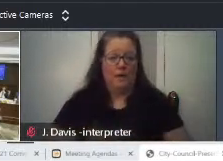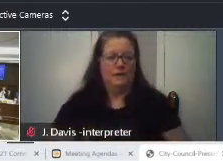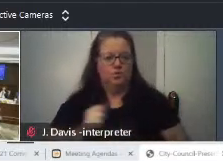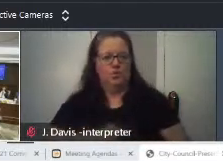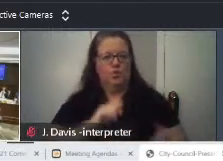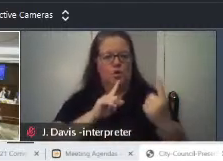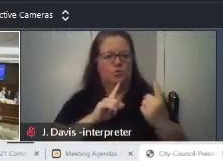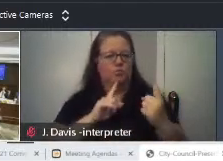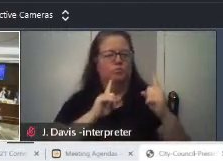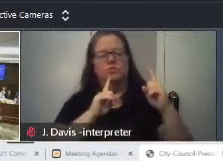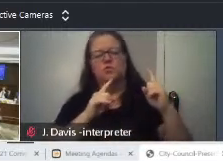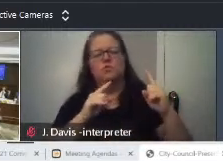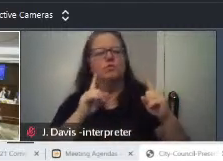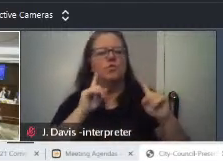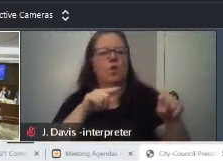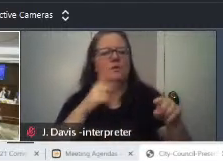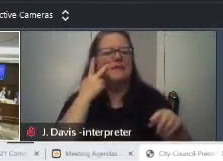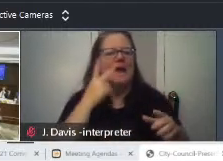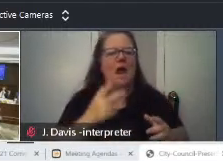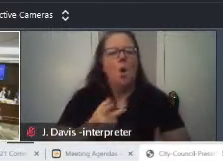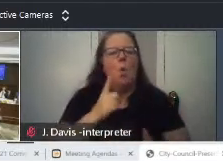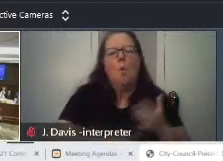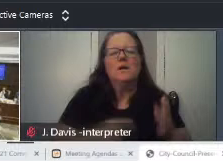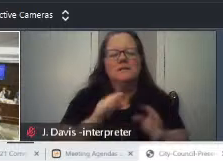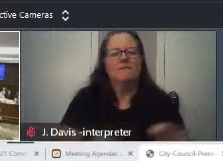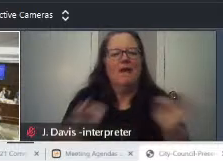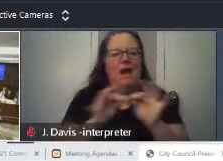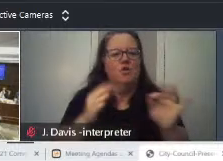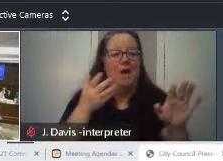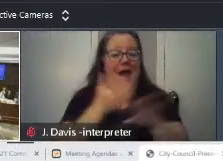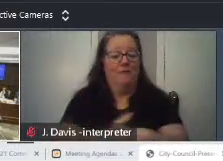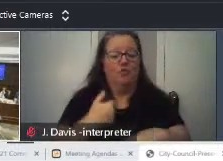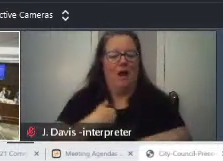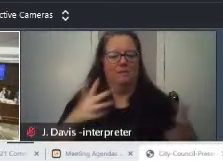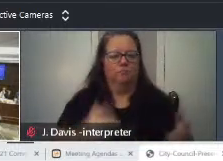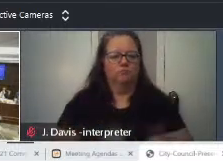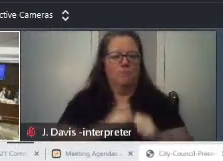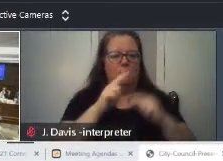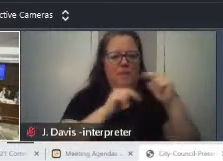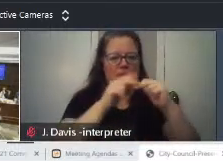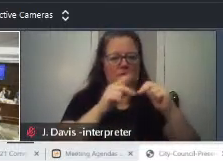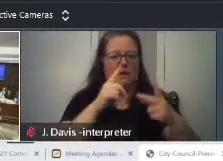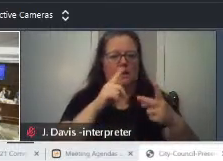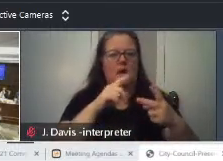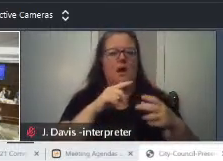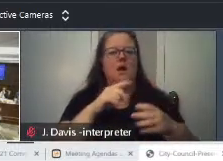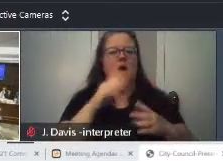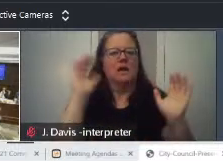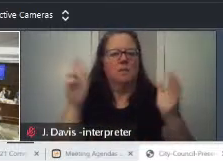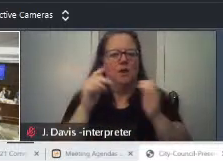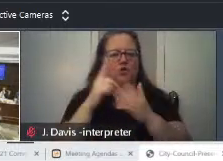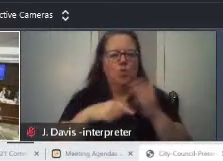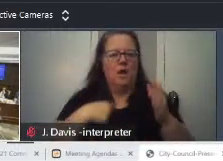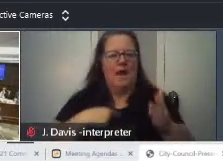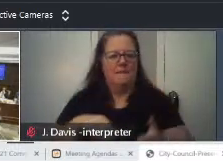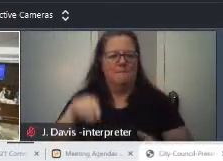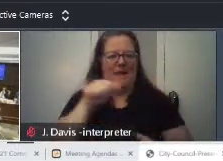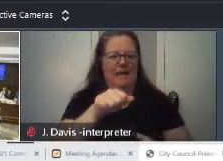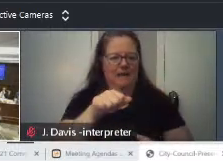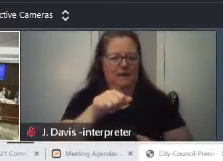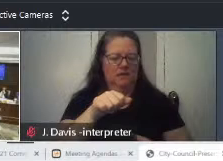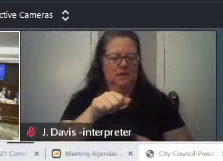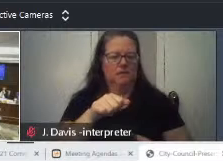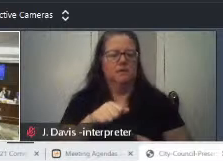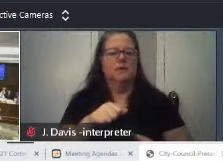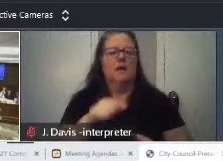it's really worth. What's the back-end value once I build this property, and back-end what you're able to pay for it. That's really the approach that should be used